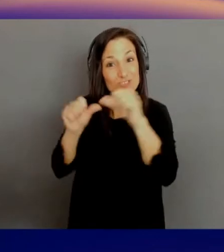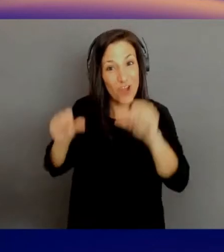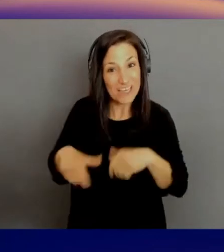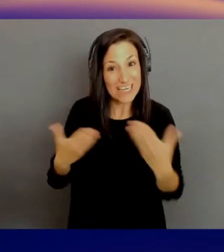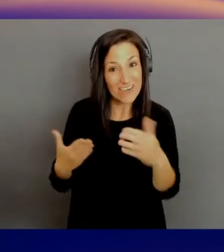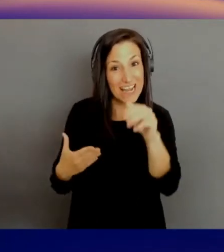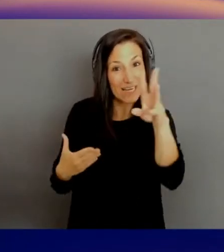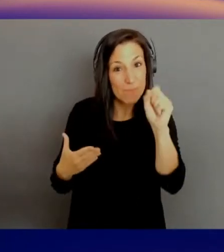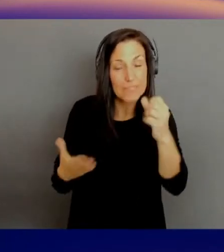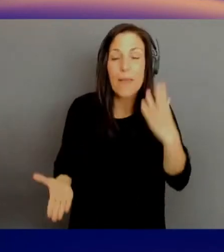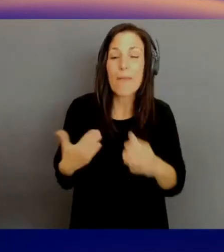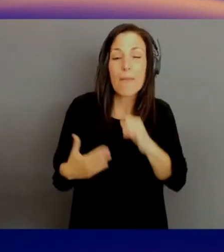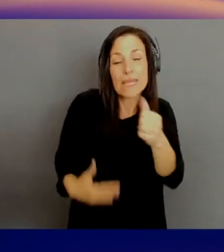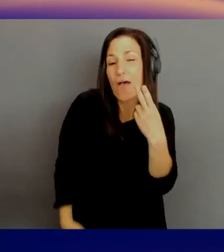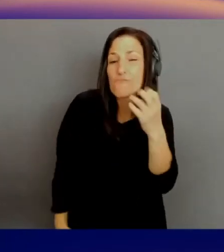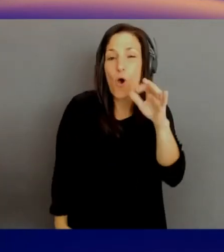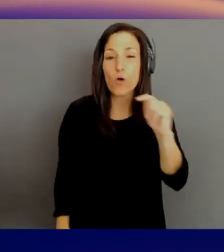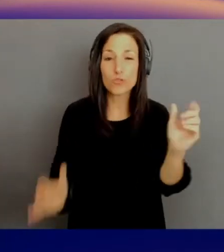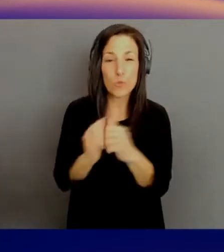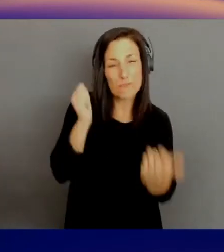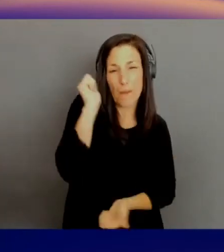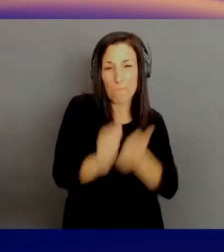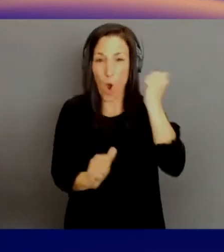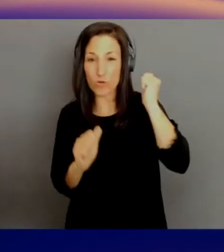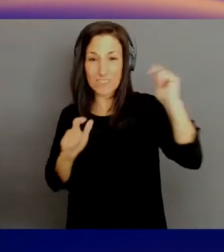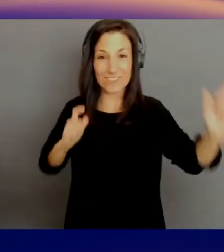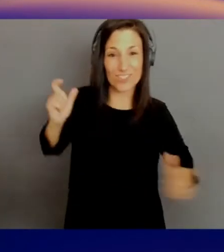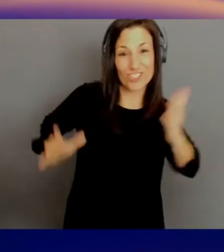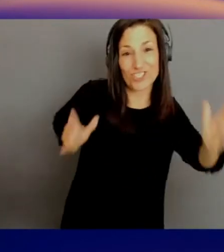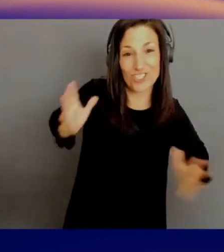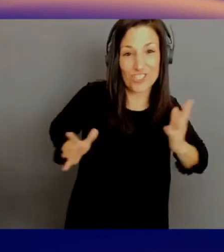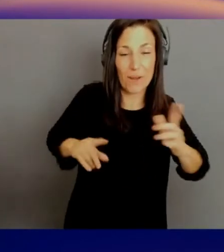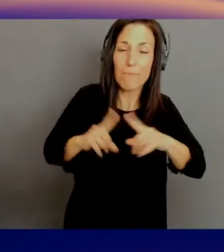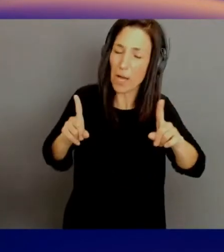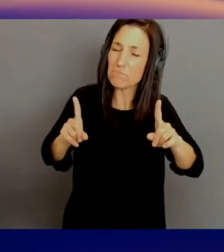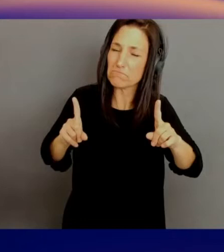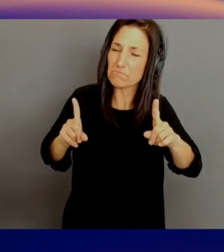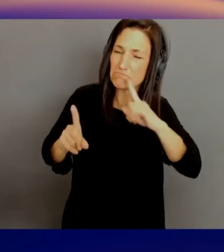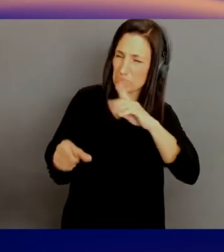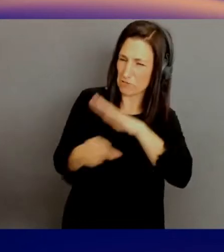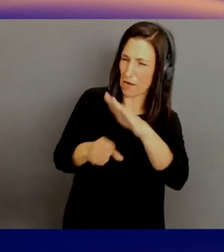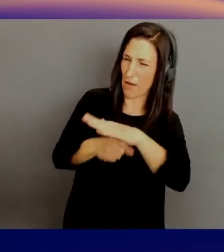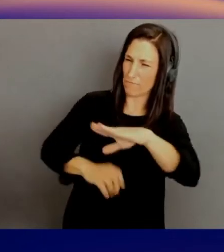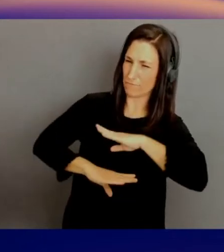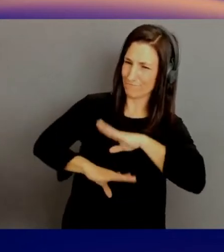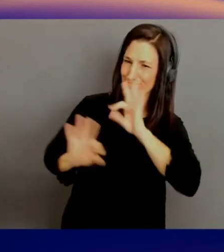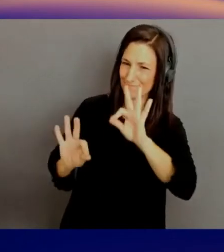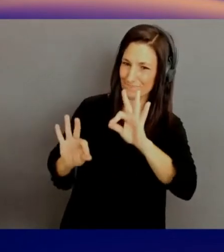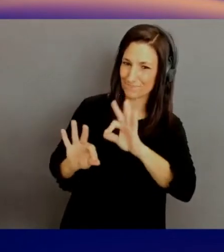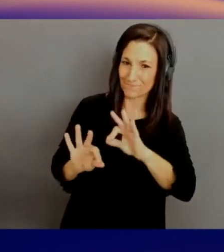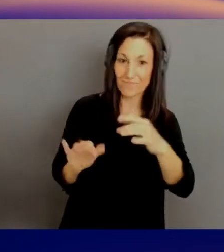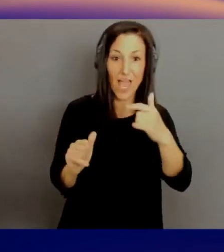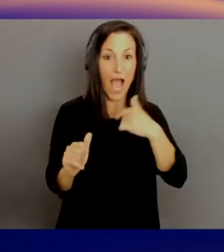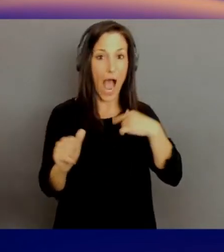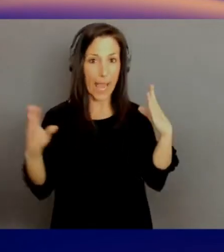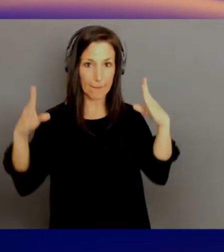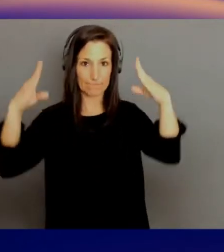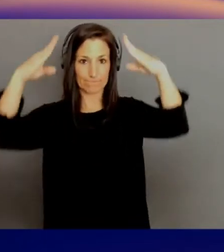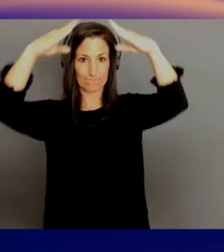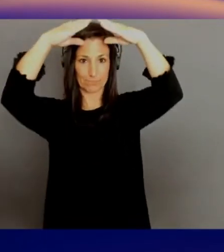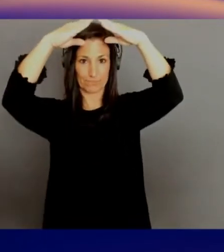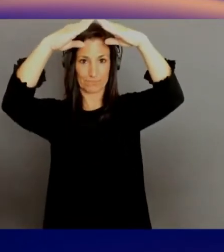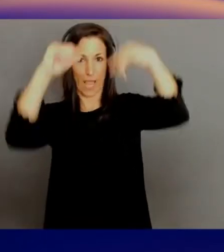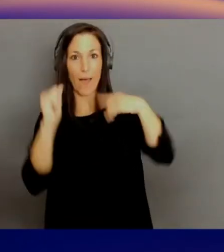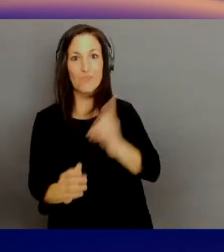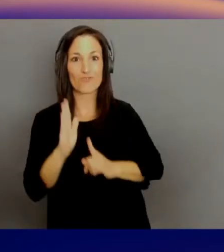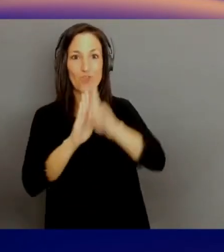host with the most, but an adequate, acceptable amount. I got the peak. I'm the tallest of the point. You are the host with the most. Wait, hold on. We got someone